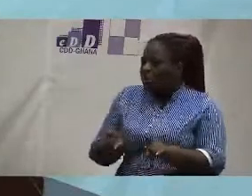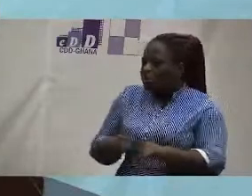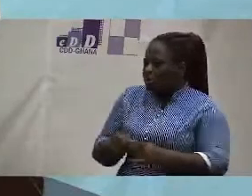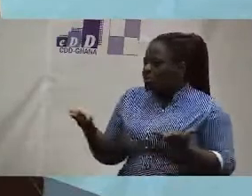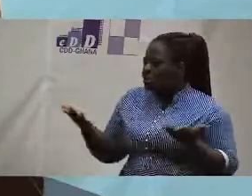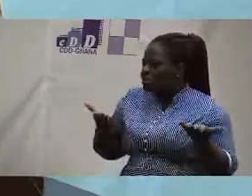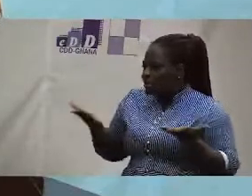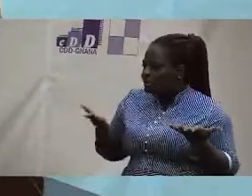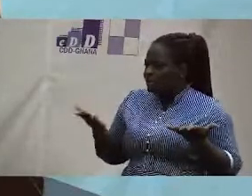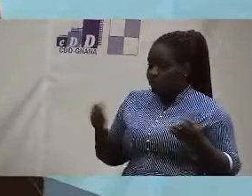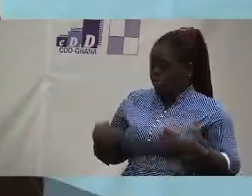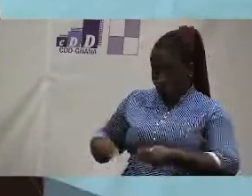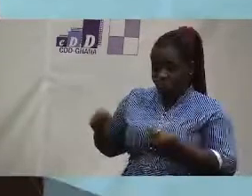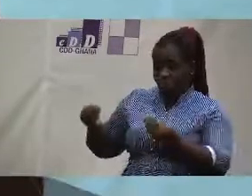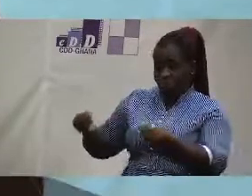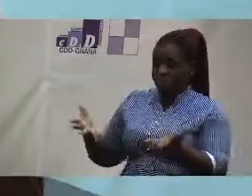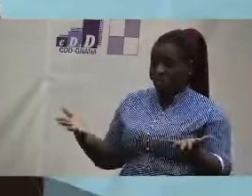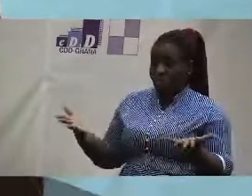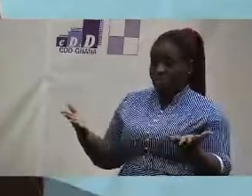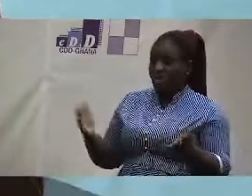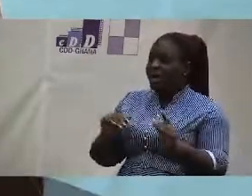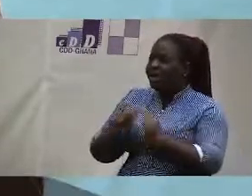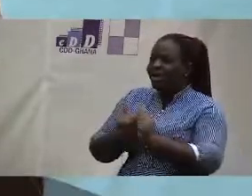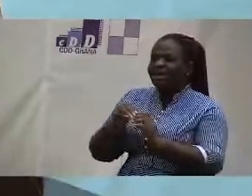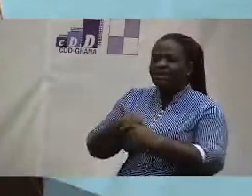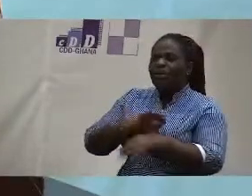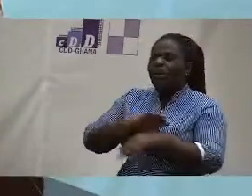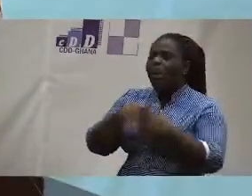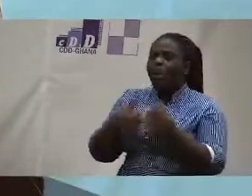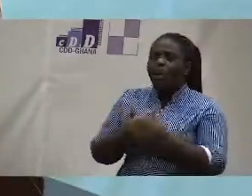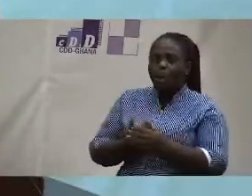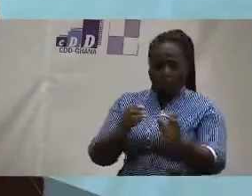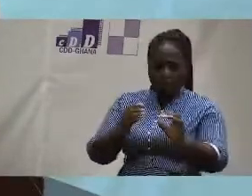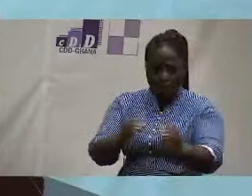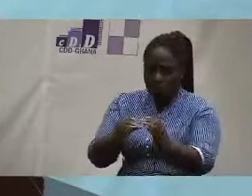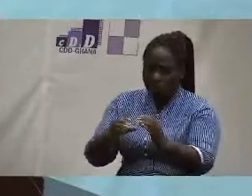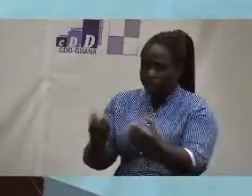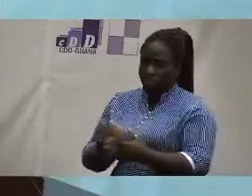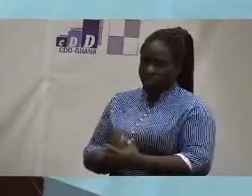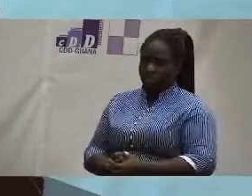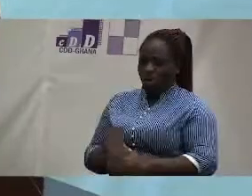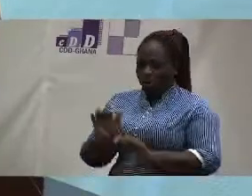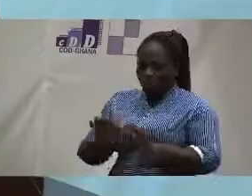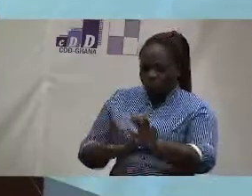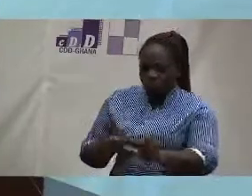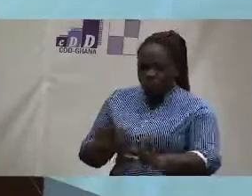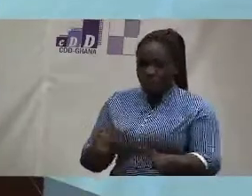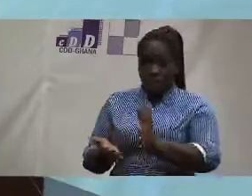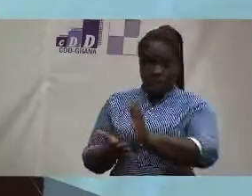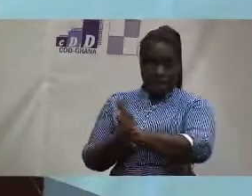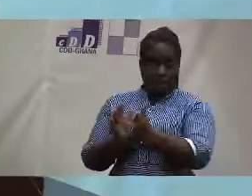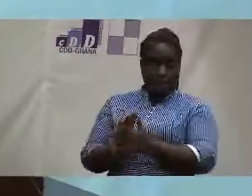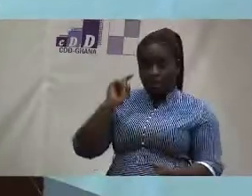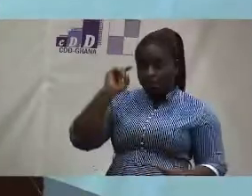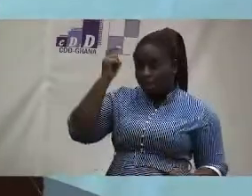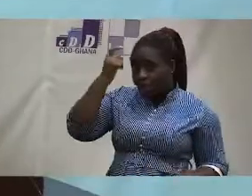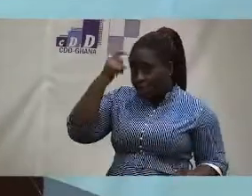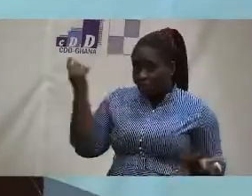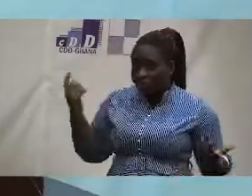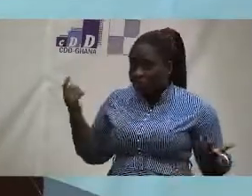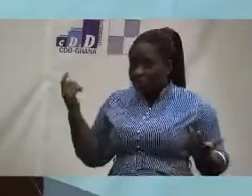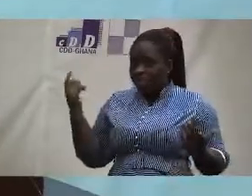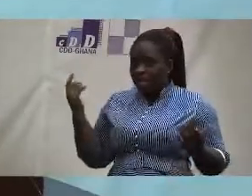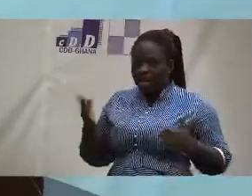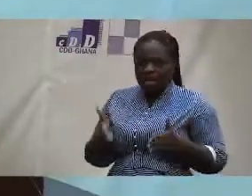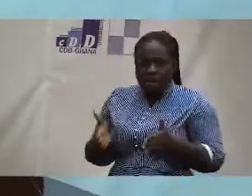service providers who are in all communities, working and have even become a government, an